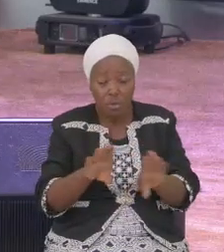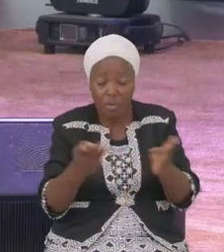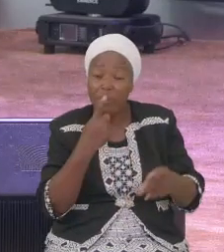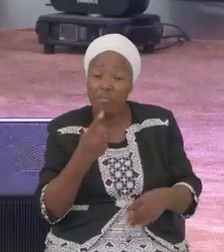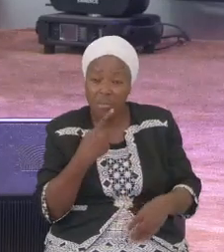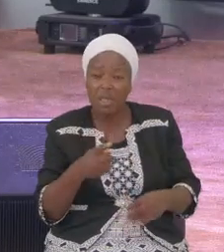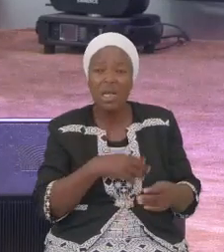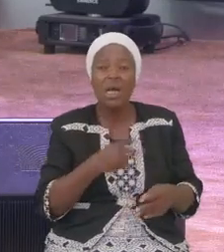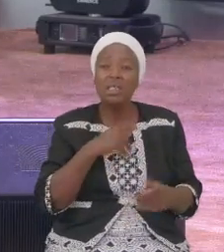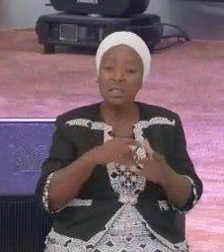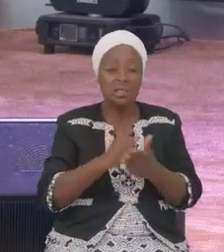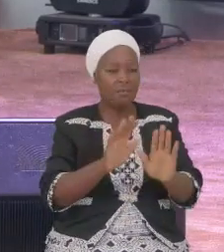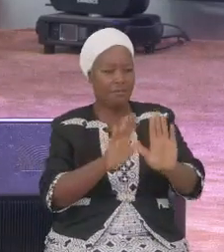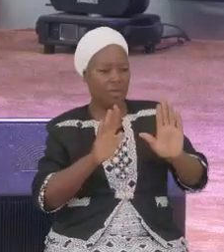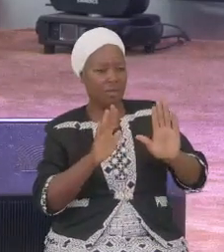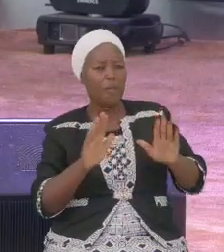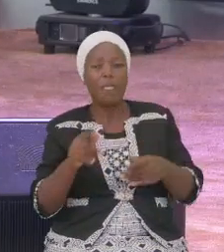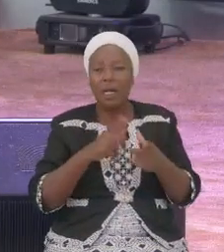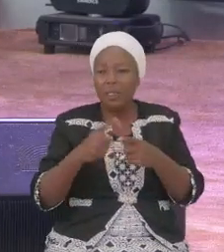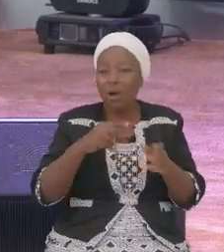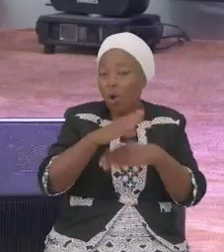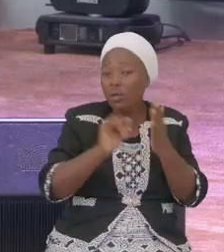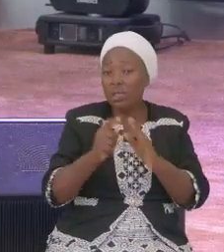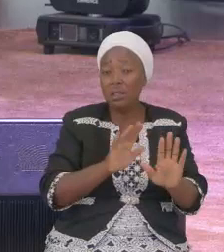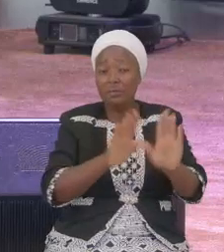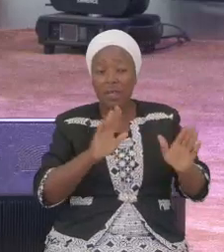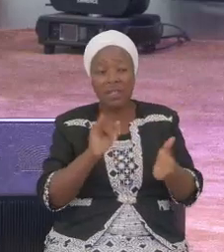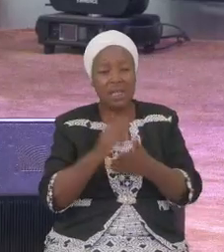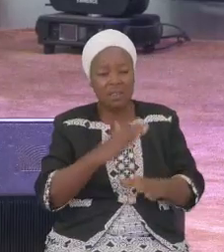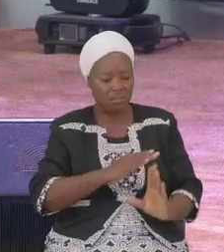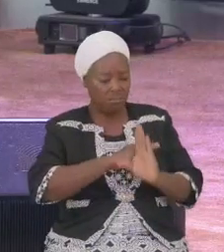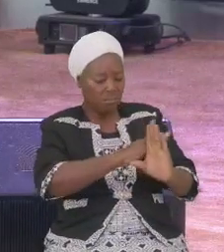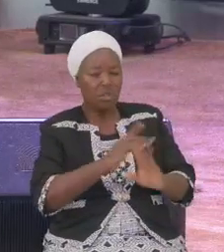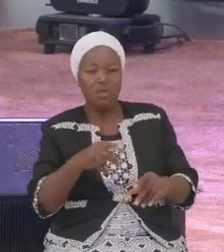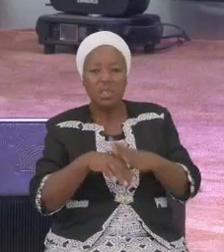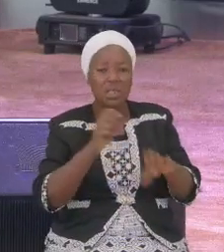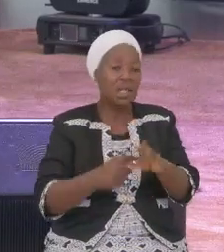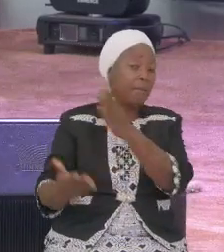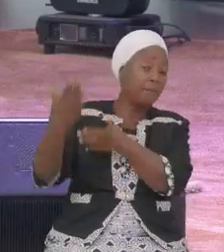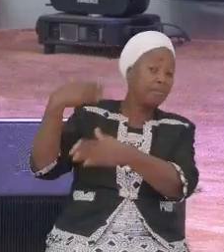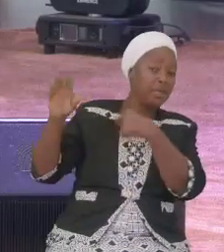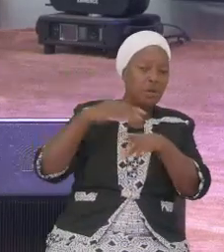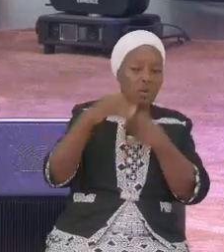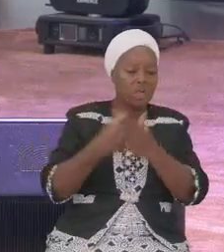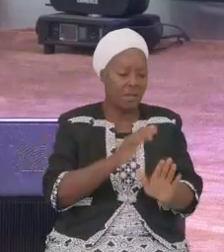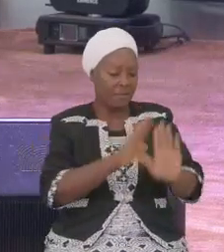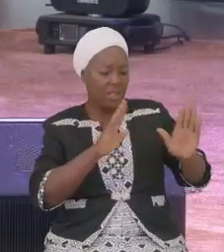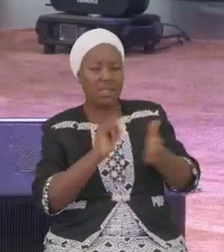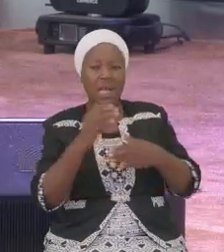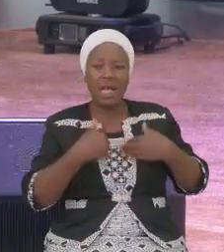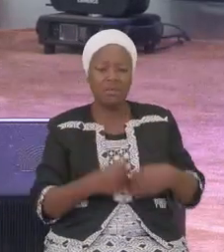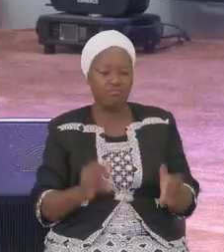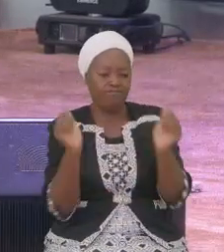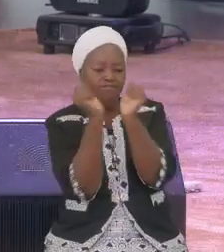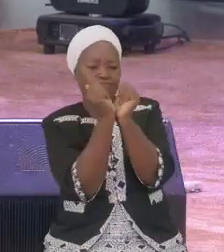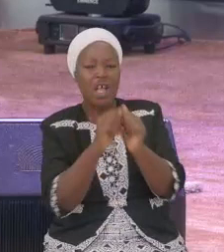and ask? Fear. And all this fear that has hindered you in the past, all the fear that has muscled